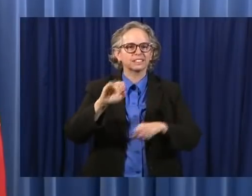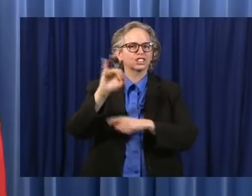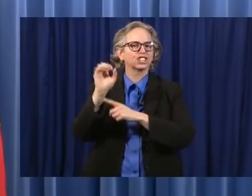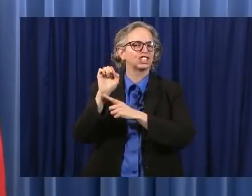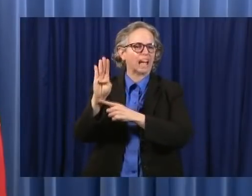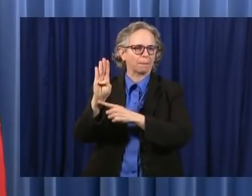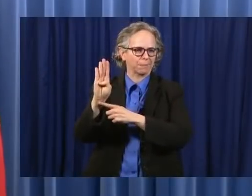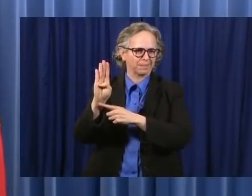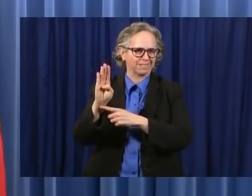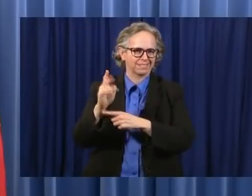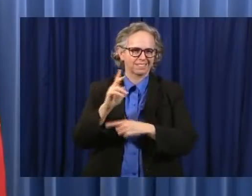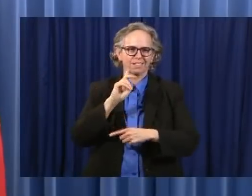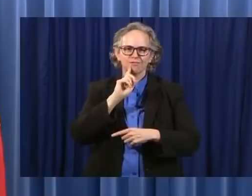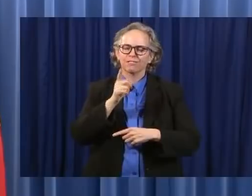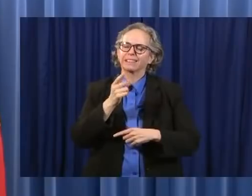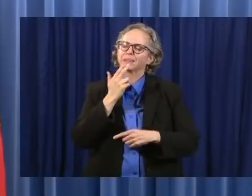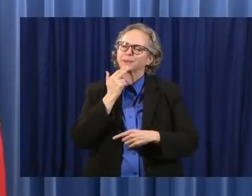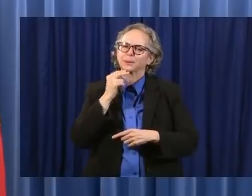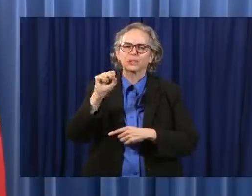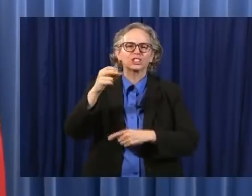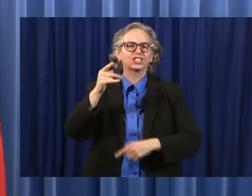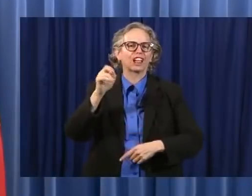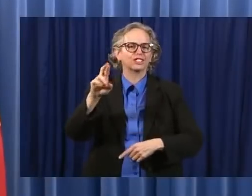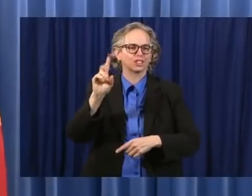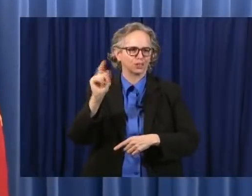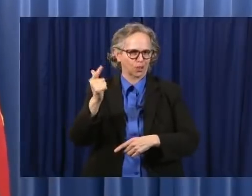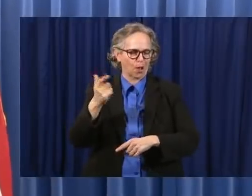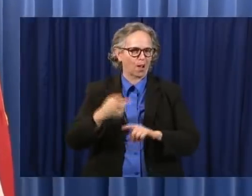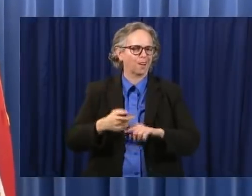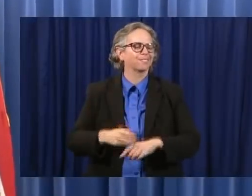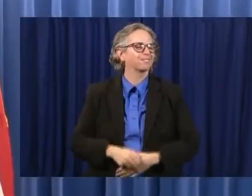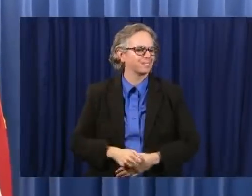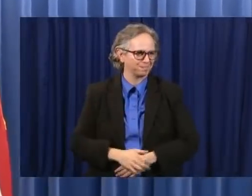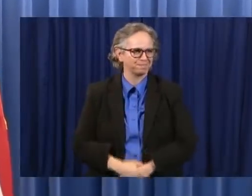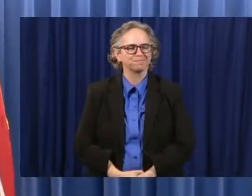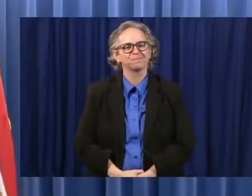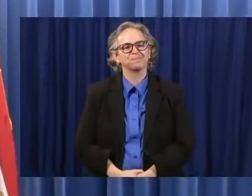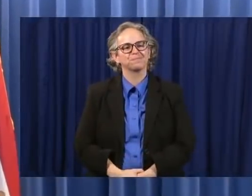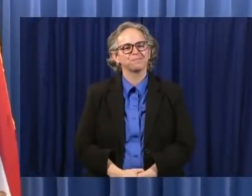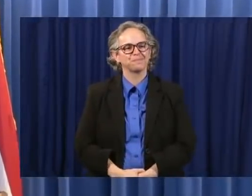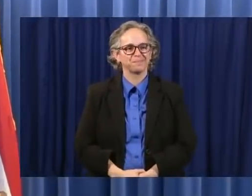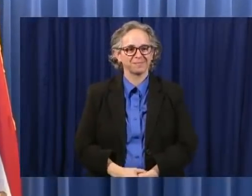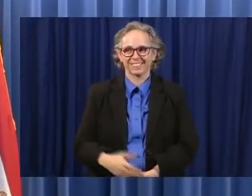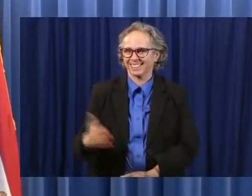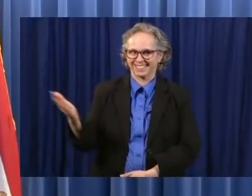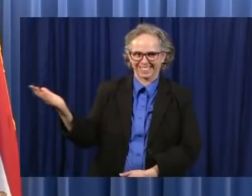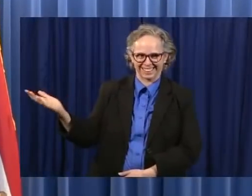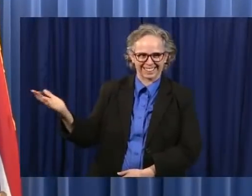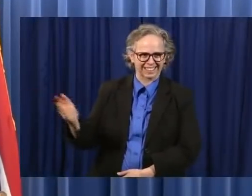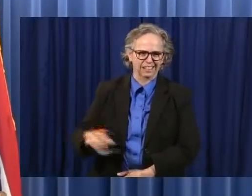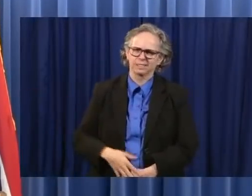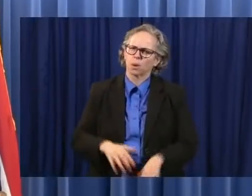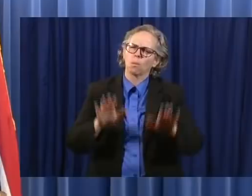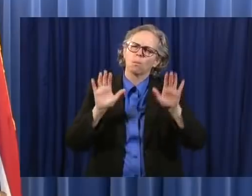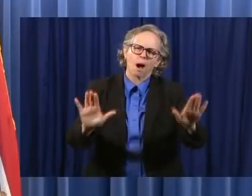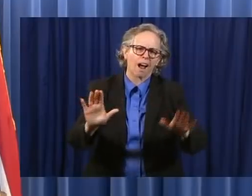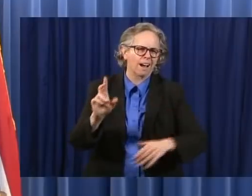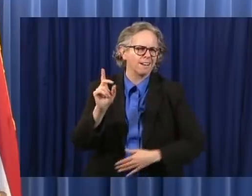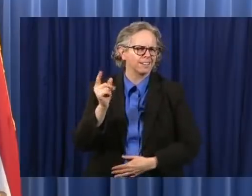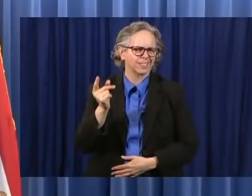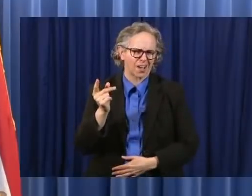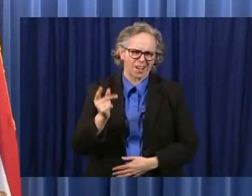a Springer Spaniel by the name of Copper. And so Copper's a great dog, and